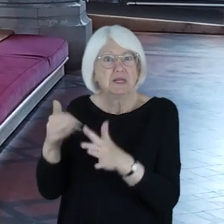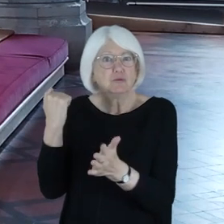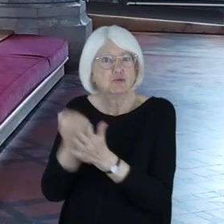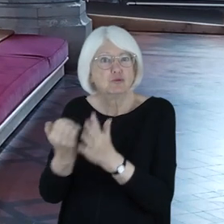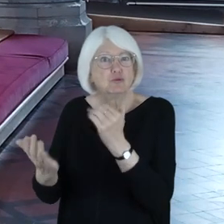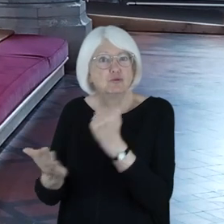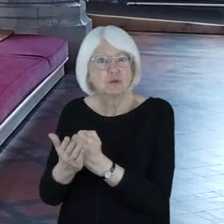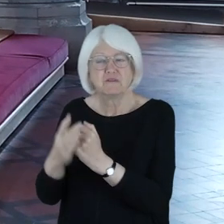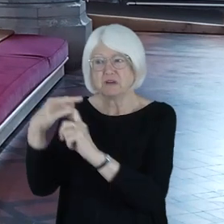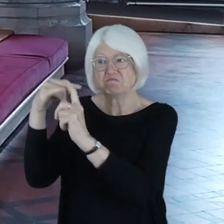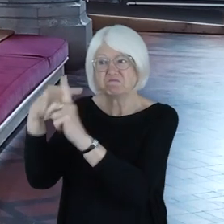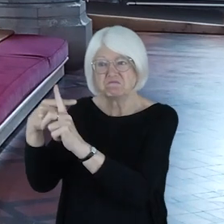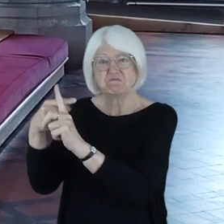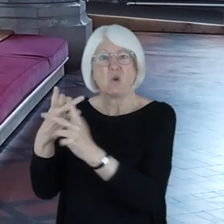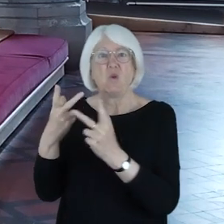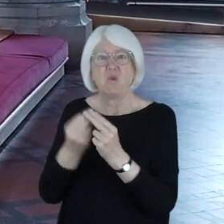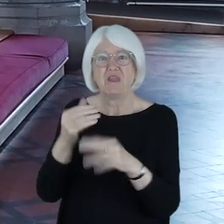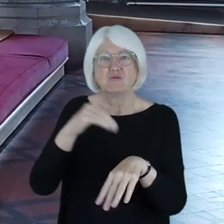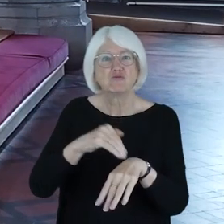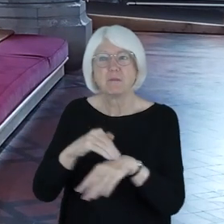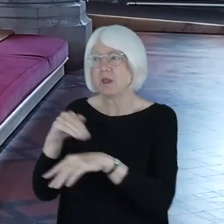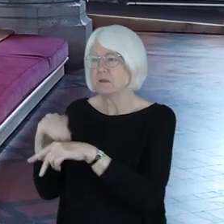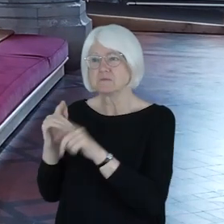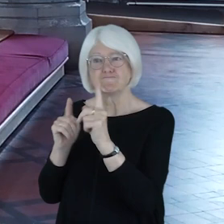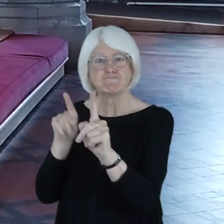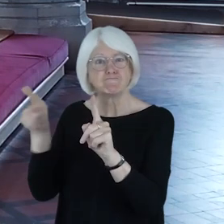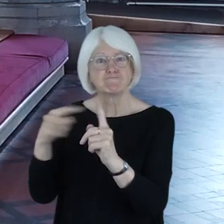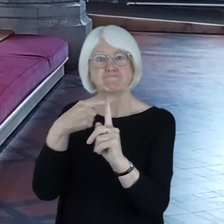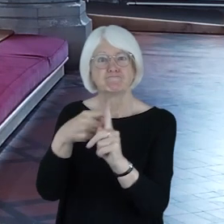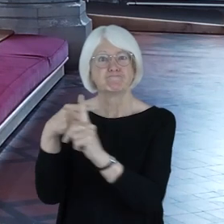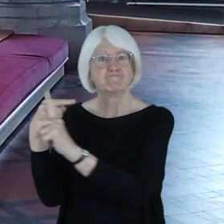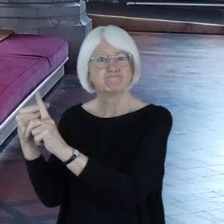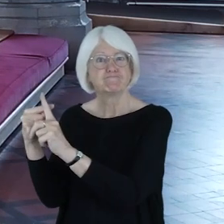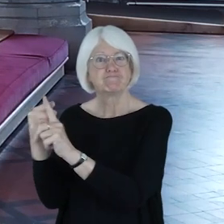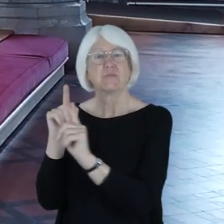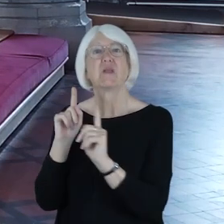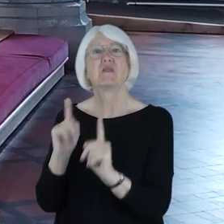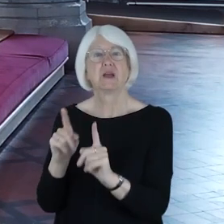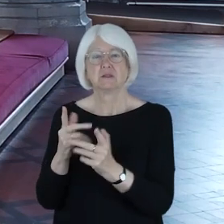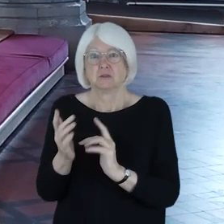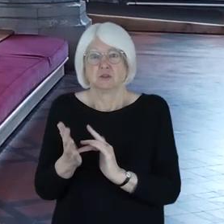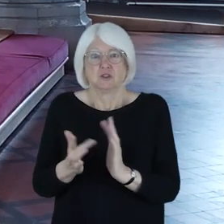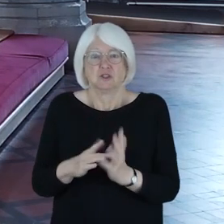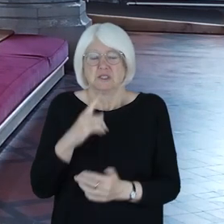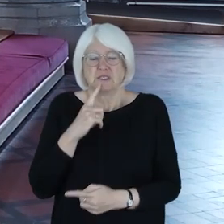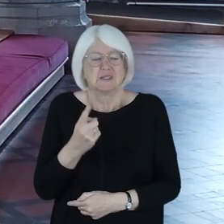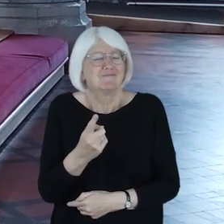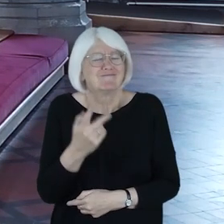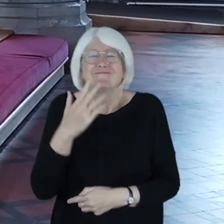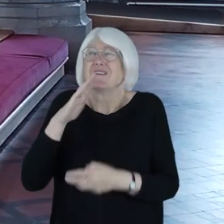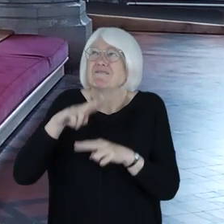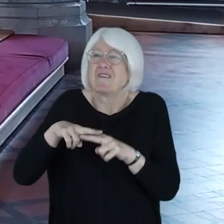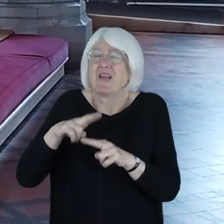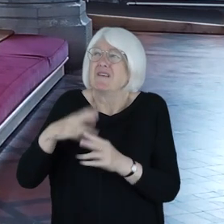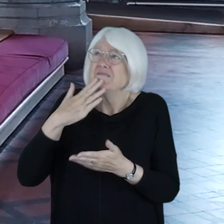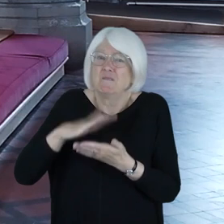criminals, one on his right and one on his left. Then Jesus said, Father, forgive